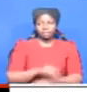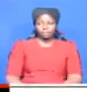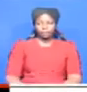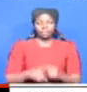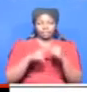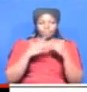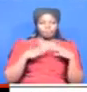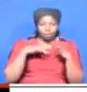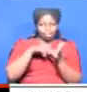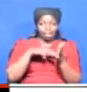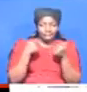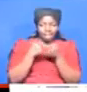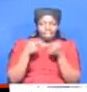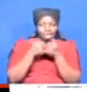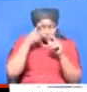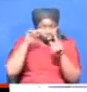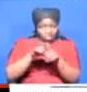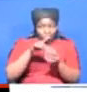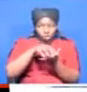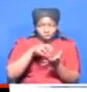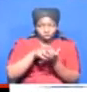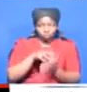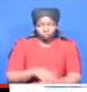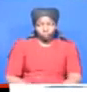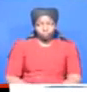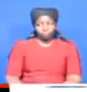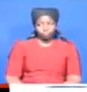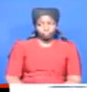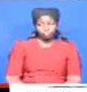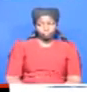who is aiming for a national seat. Mwanzo mpya imeanza.